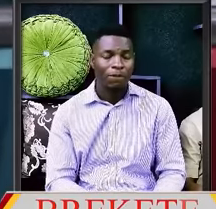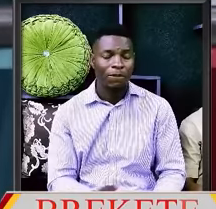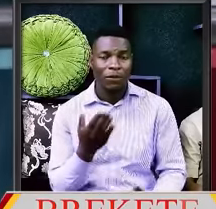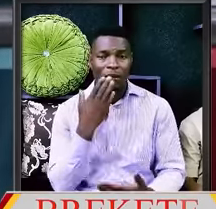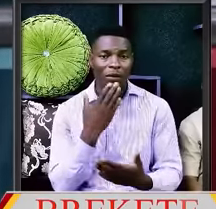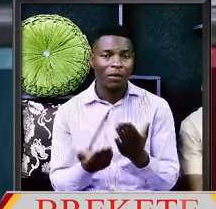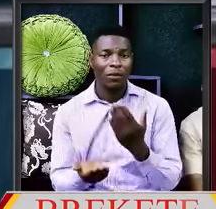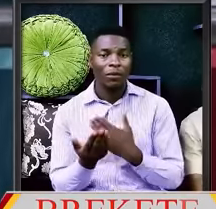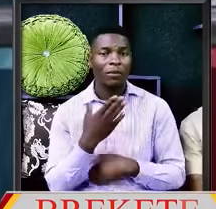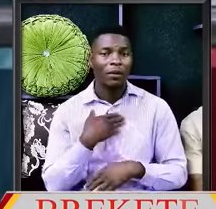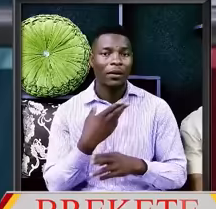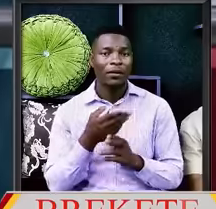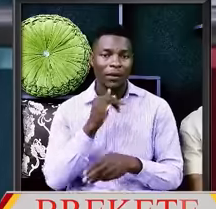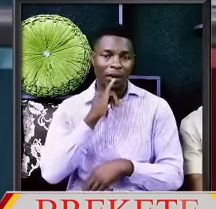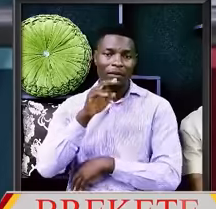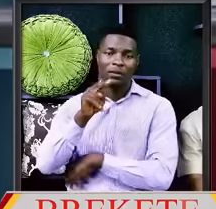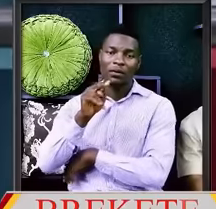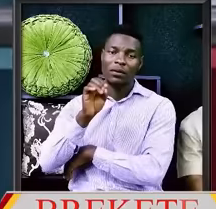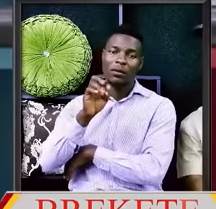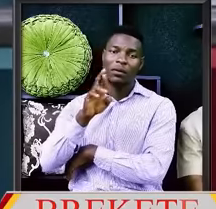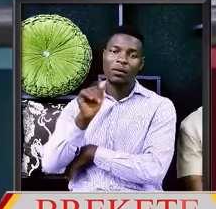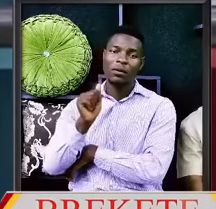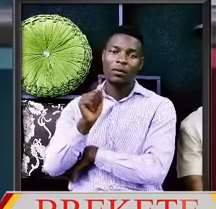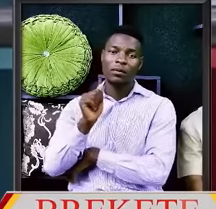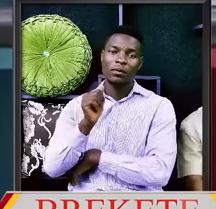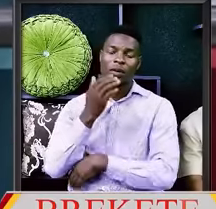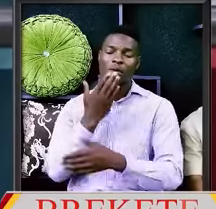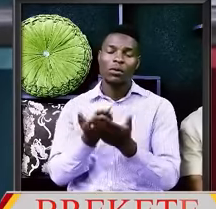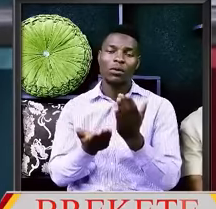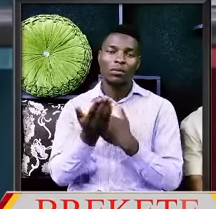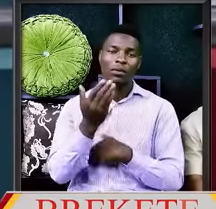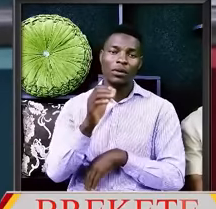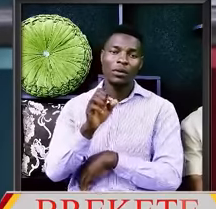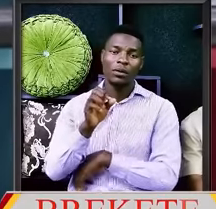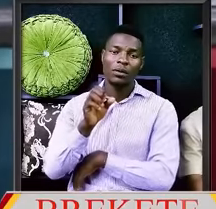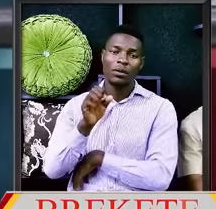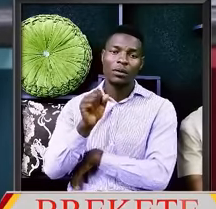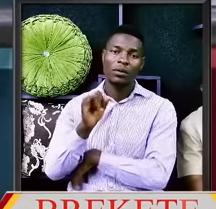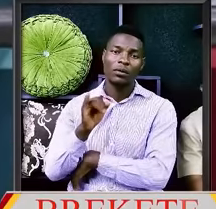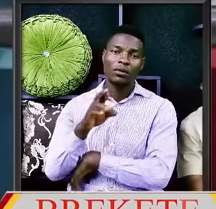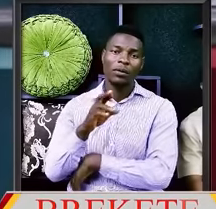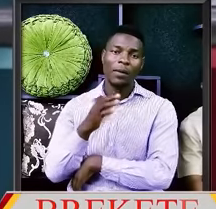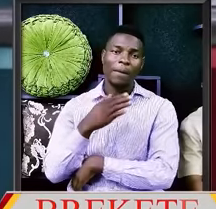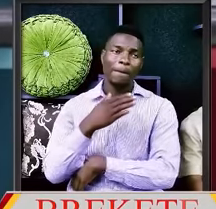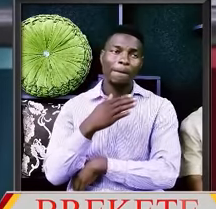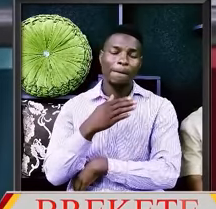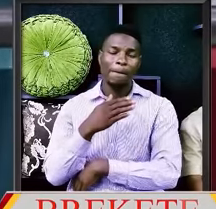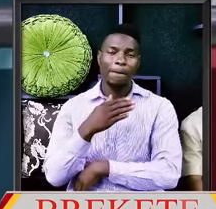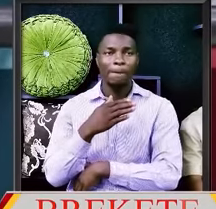Good morning. My name is Nora. Good morning, sir. Yes, good ma'am. Good morning. Yes, ma'am.